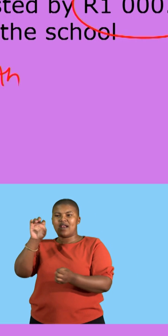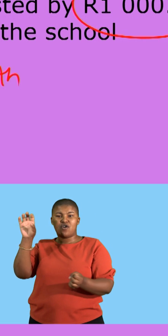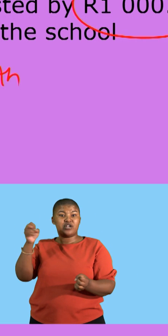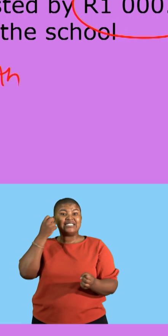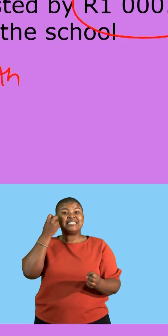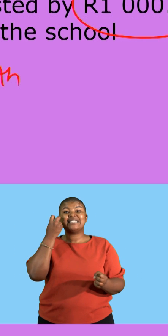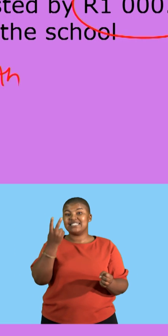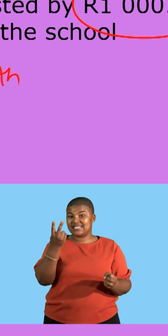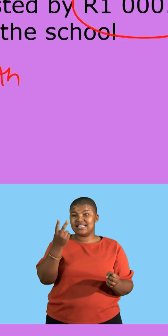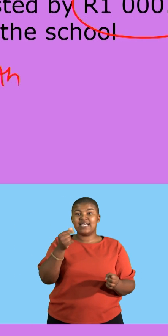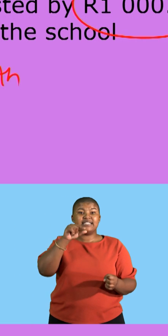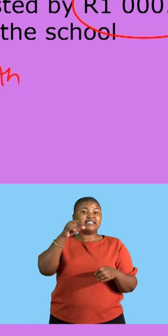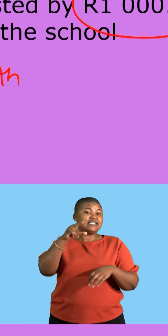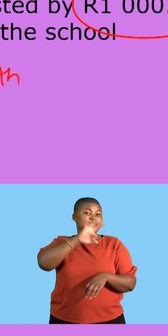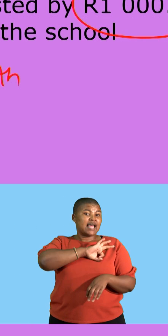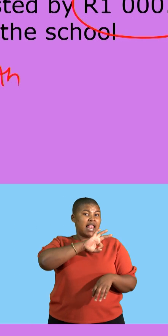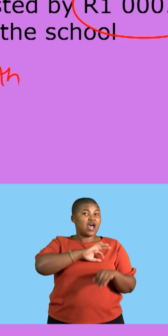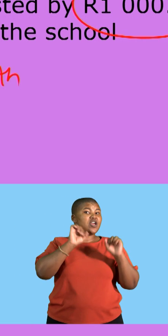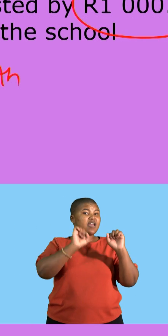her salary went up by